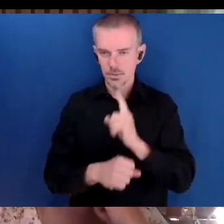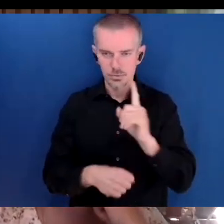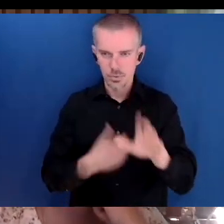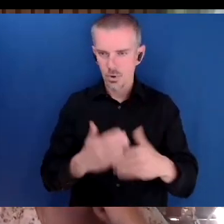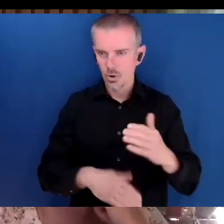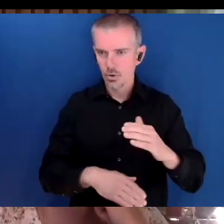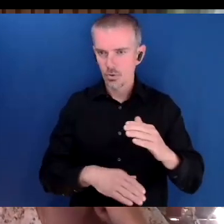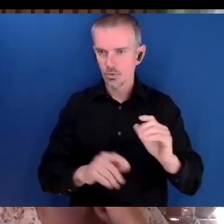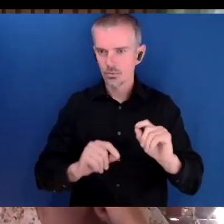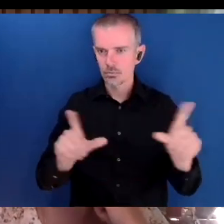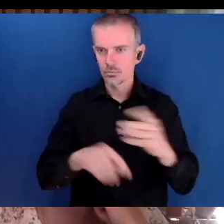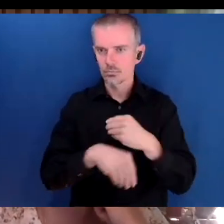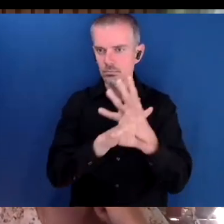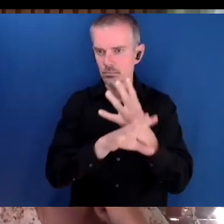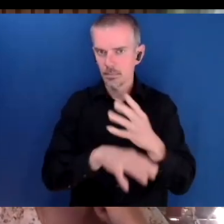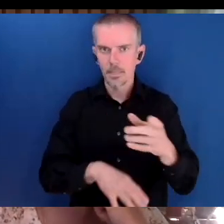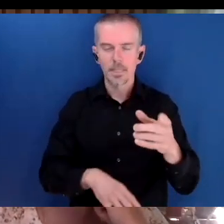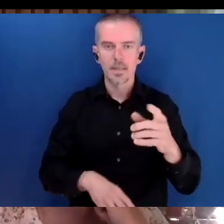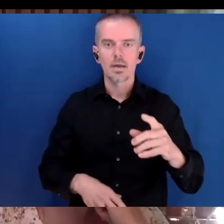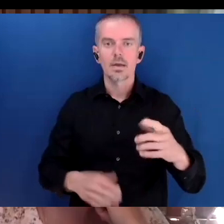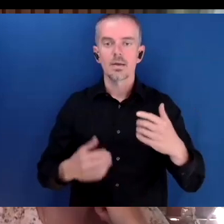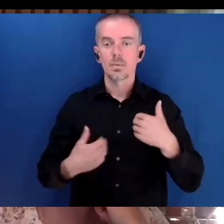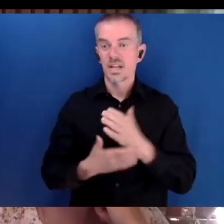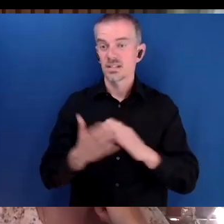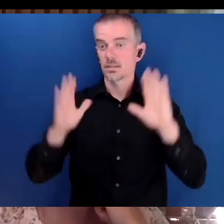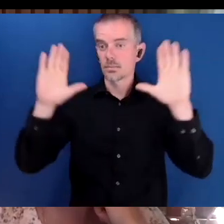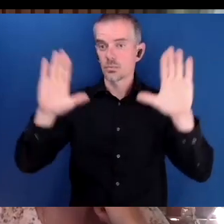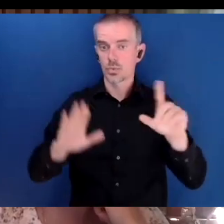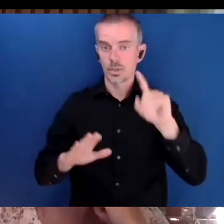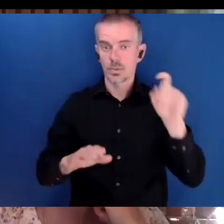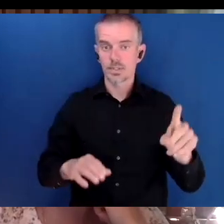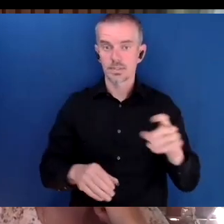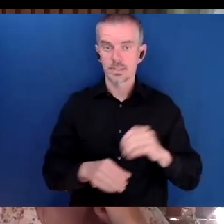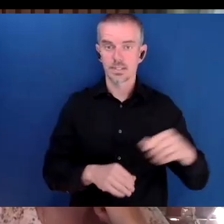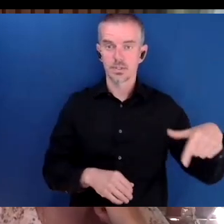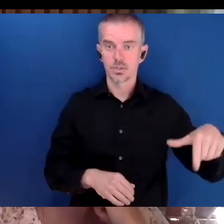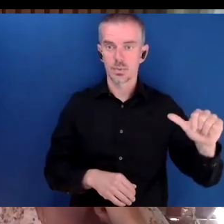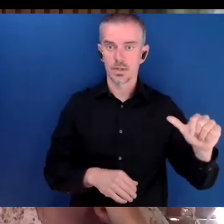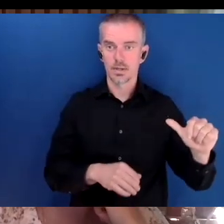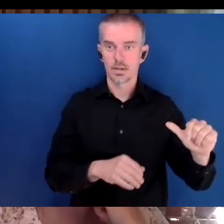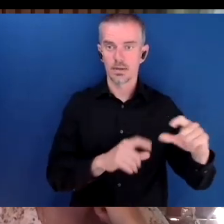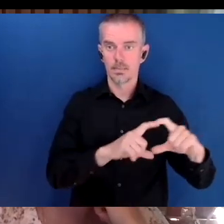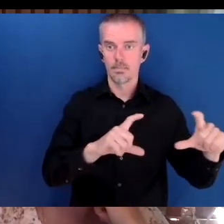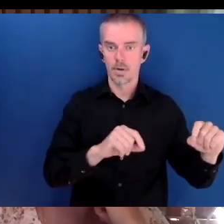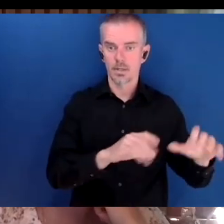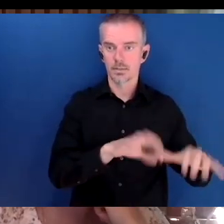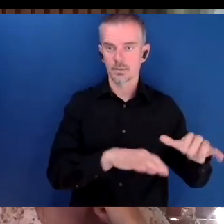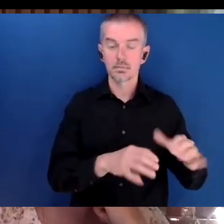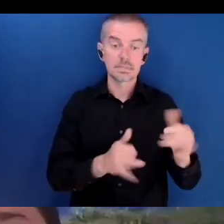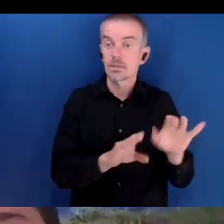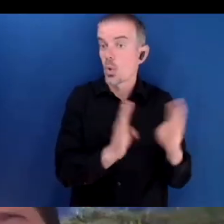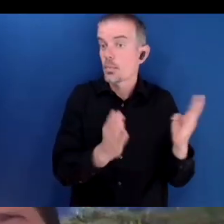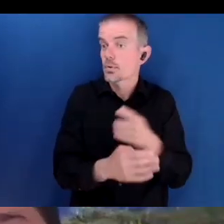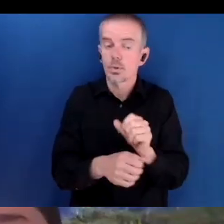great. We had some great questions in the Q&A box, and again, that's still open if folks want to pop